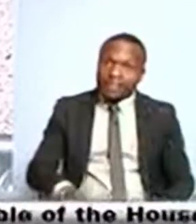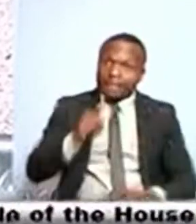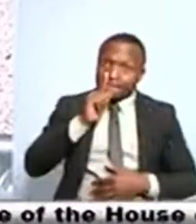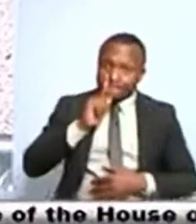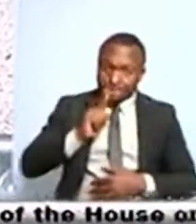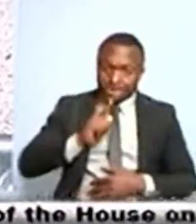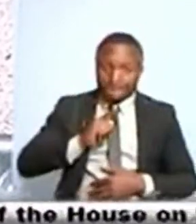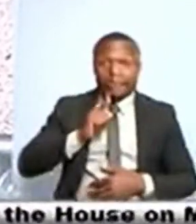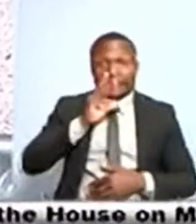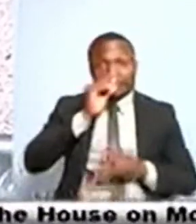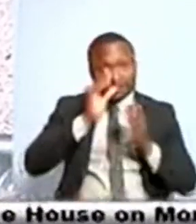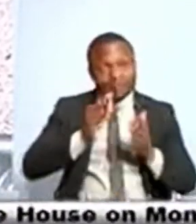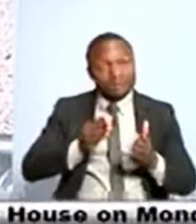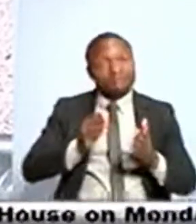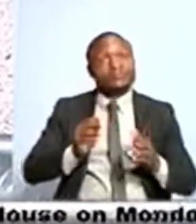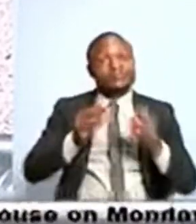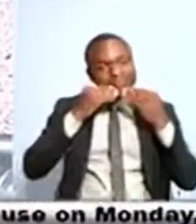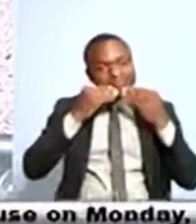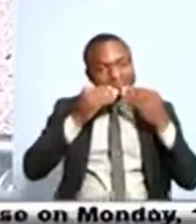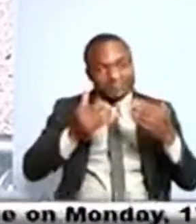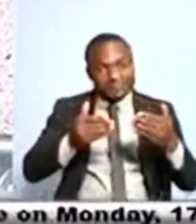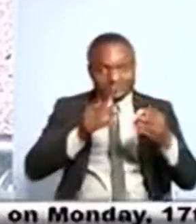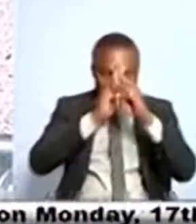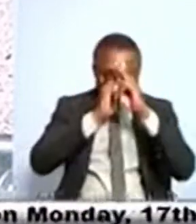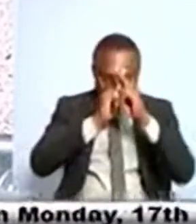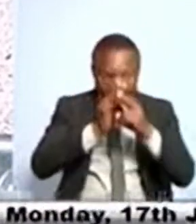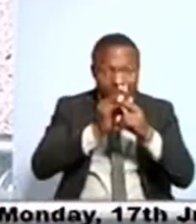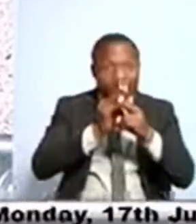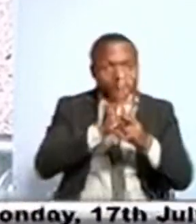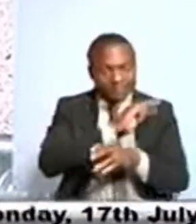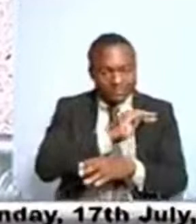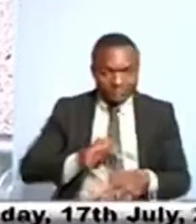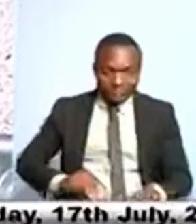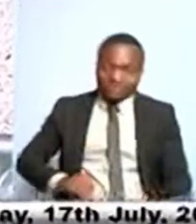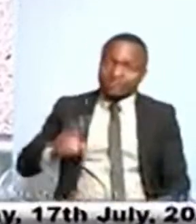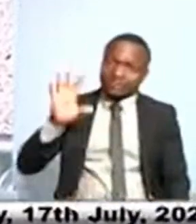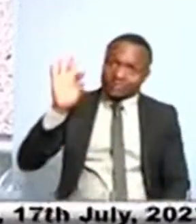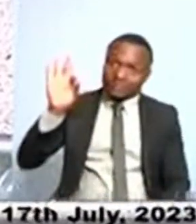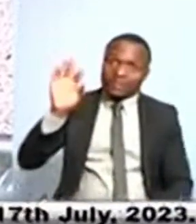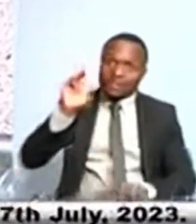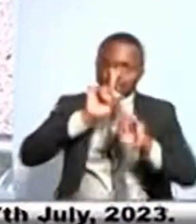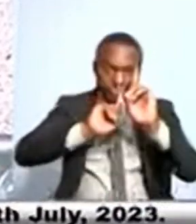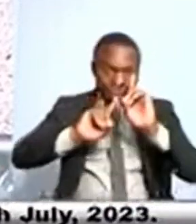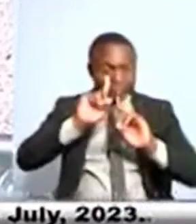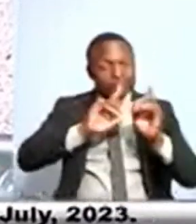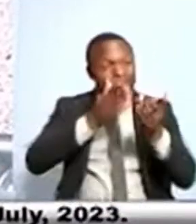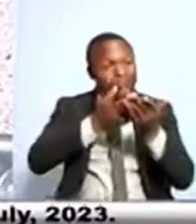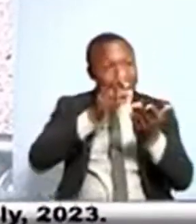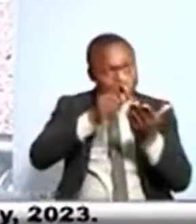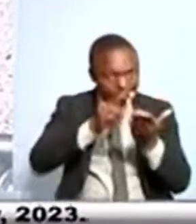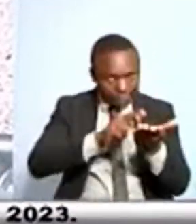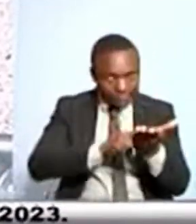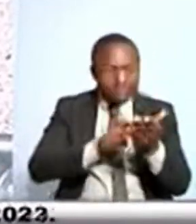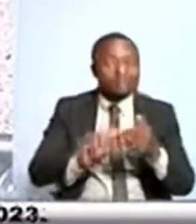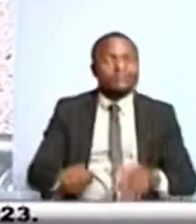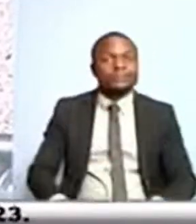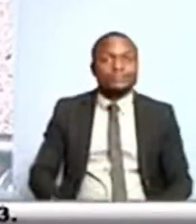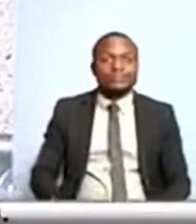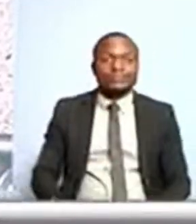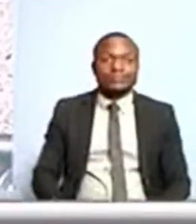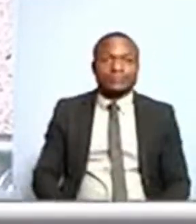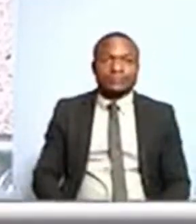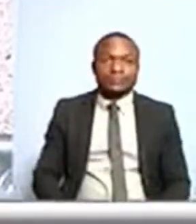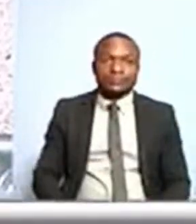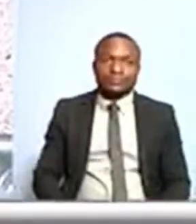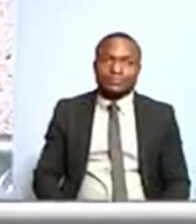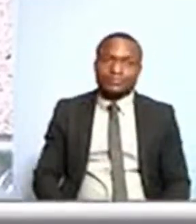Speaker, let me also thank my honorable colleagues. 9 of them have debated on this report. And Madam Speaker,